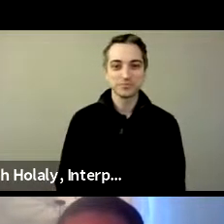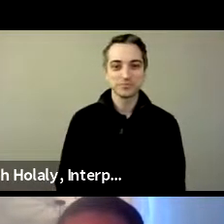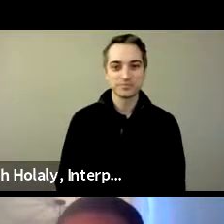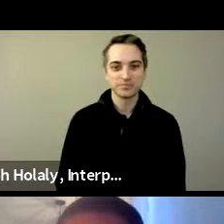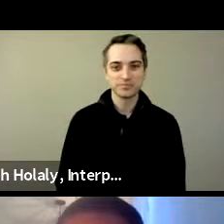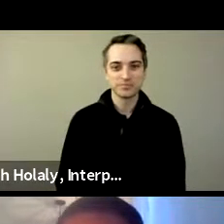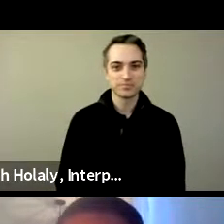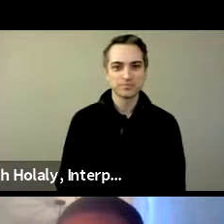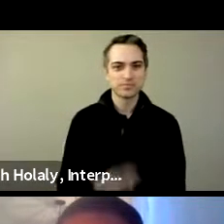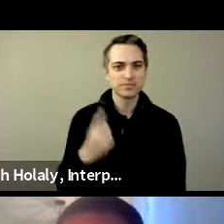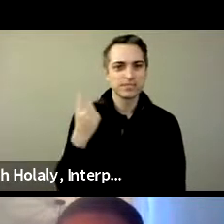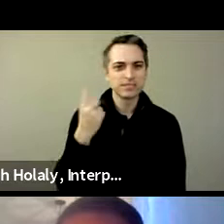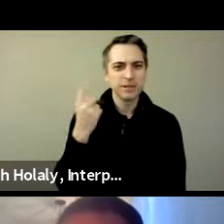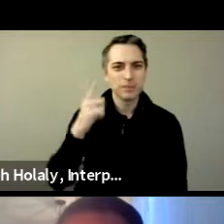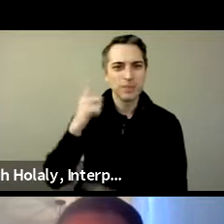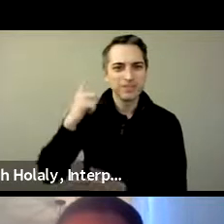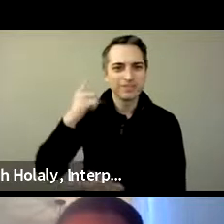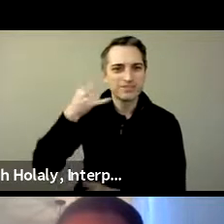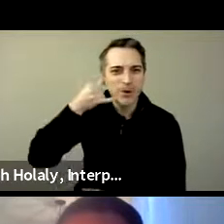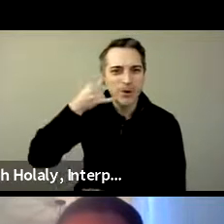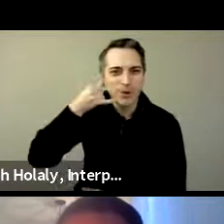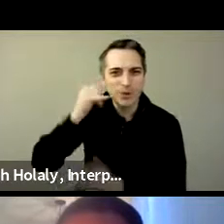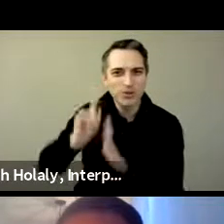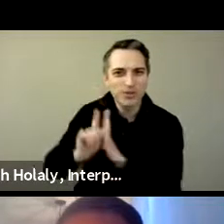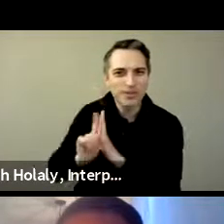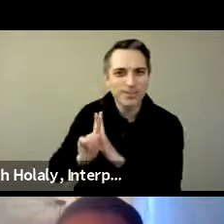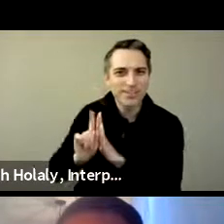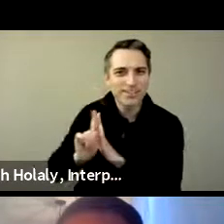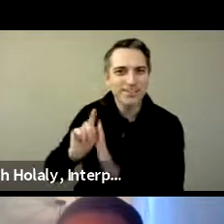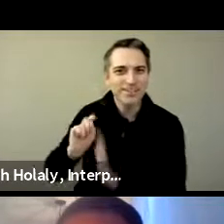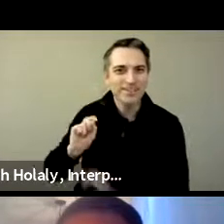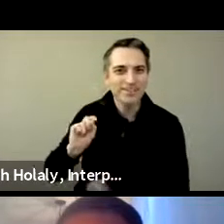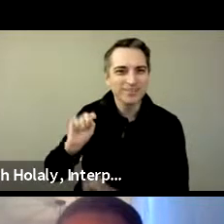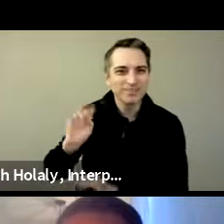I think someone's phone. Okay. All right.